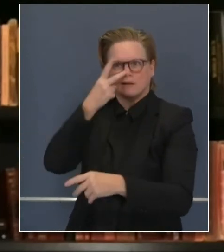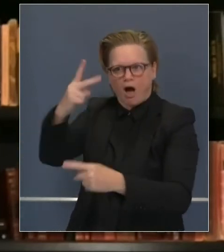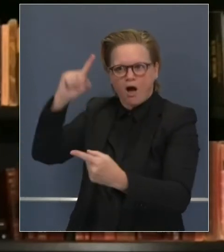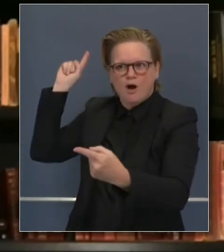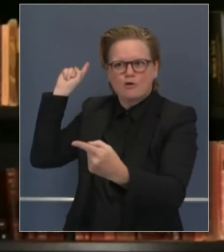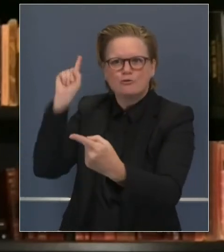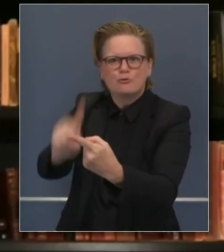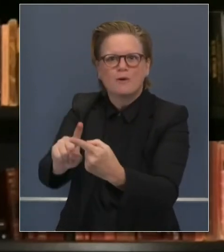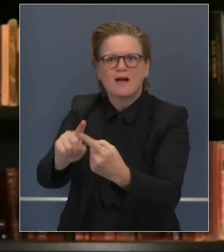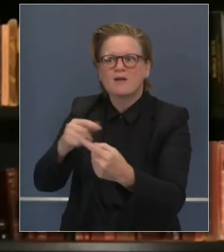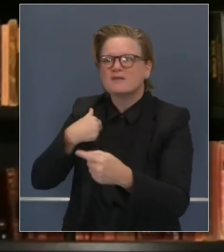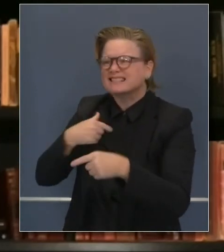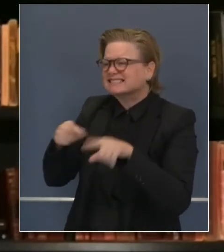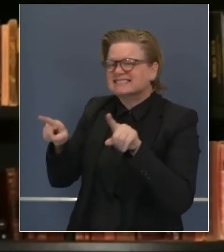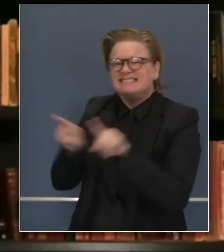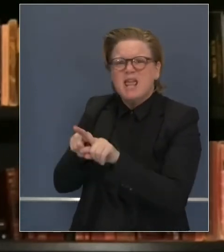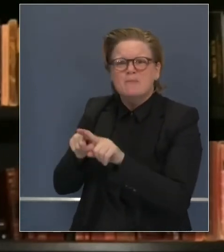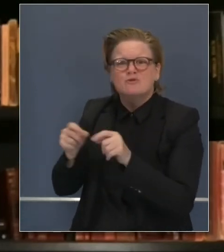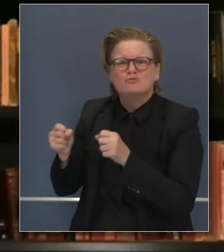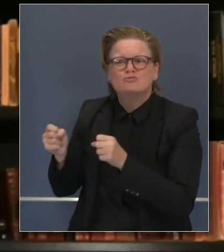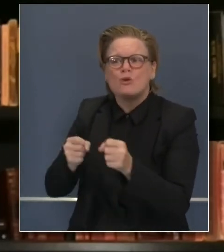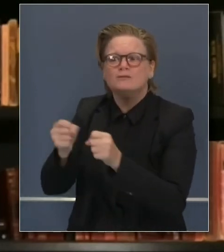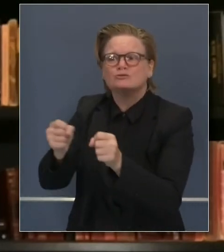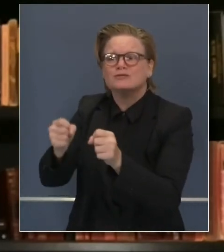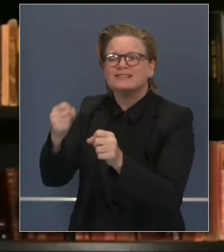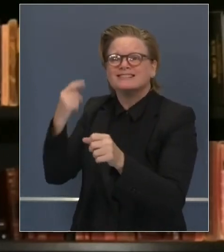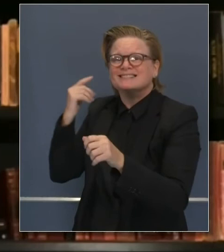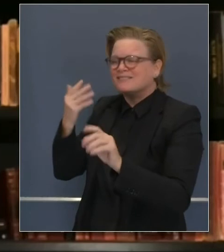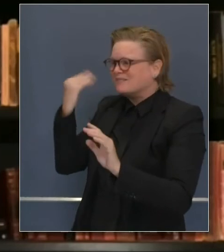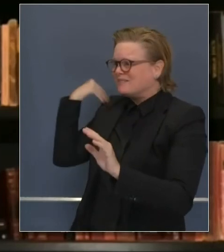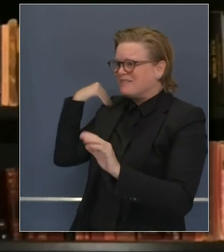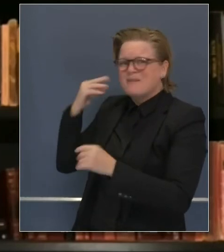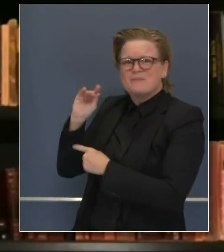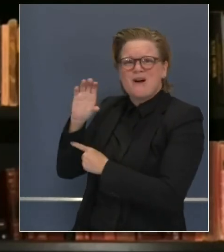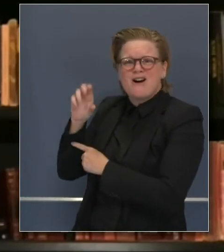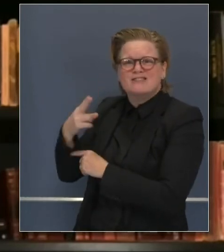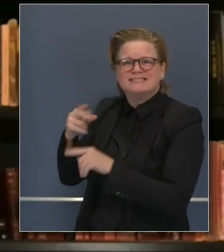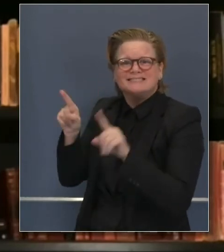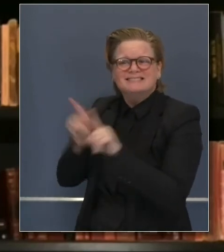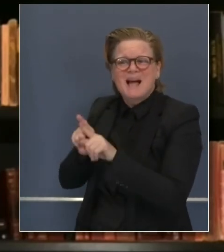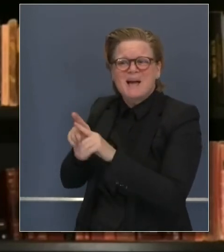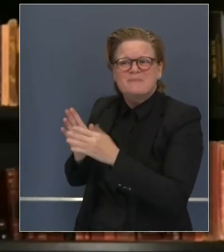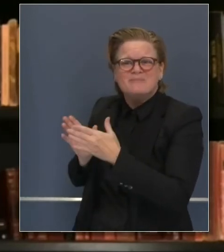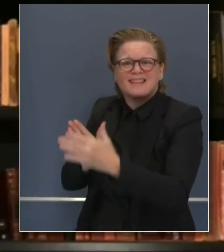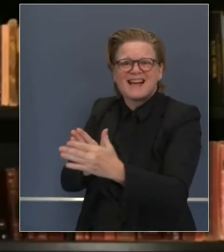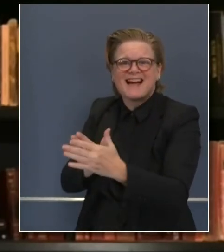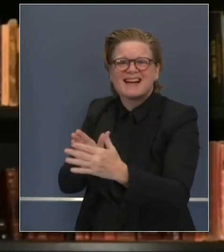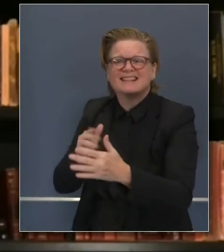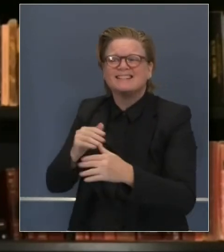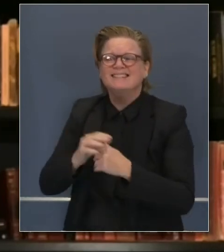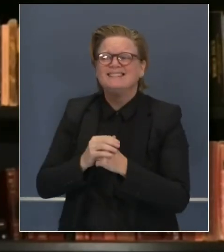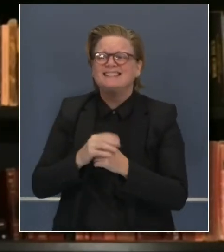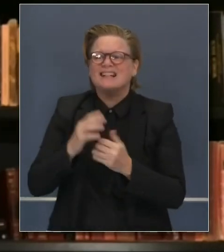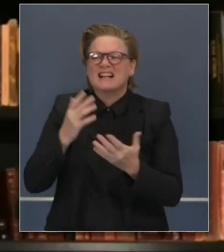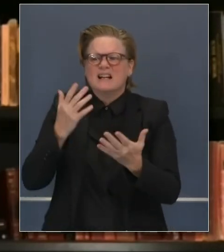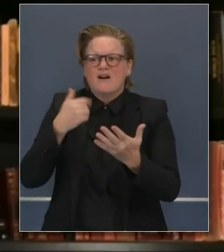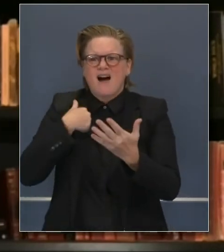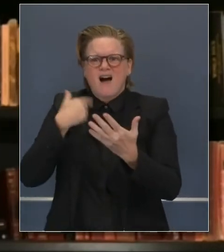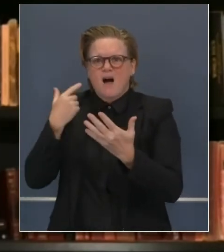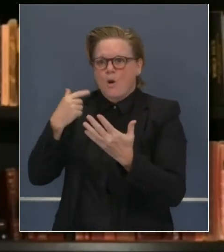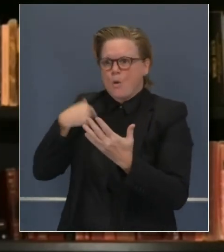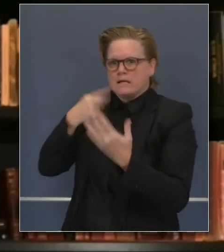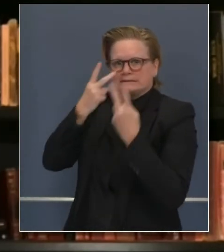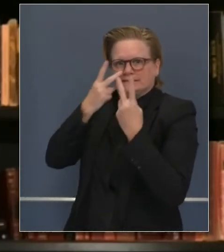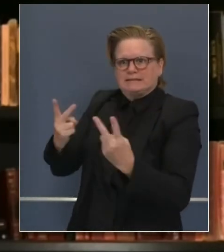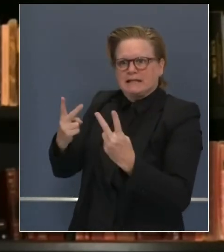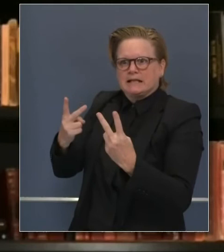same approaches of non-pharmaceutical interventions. So that's the evidence, and it was overwhelming, that data, the facts,